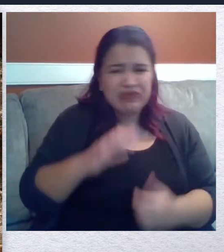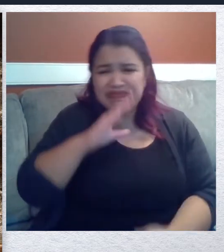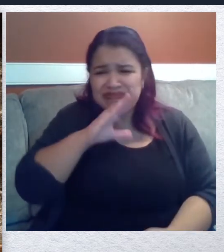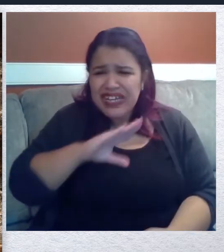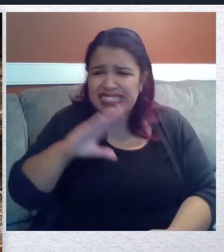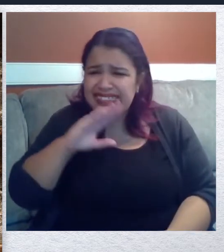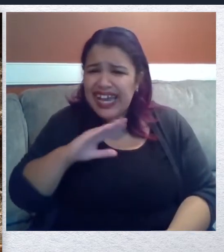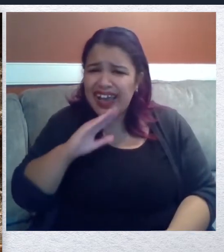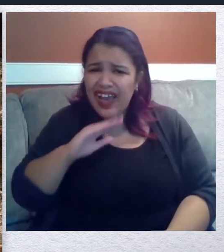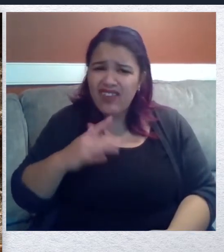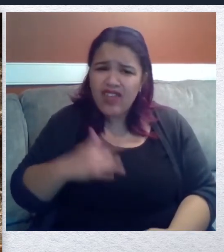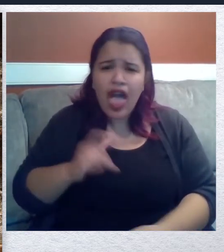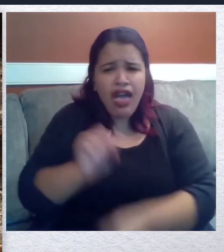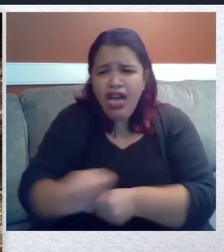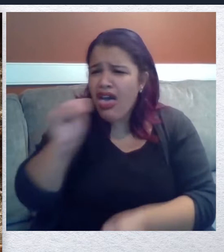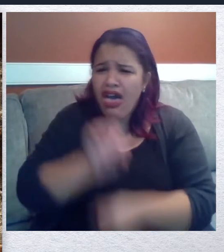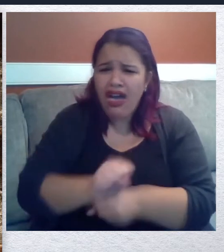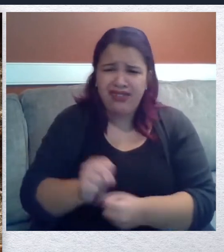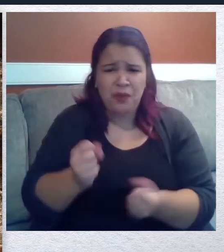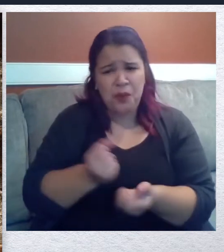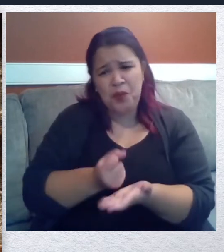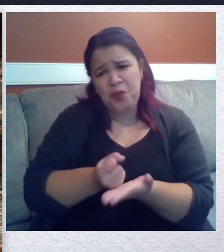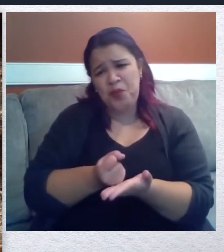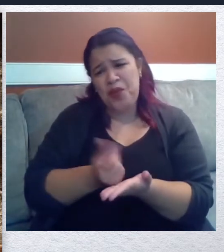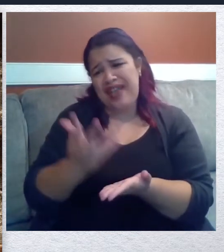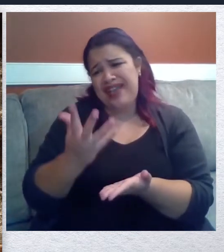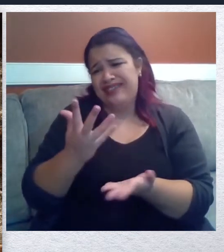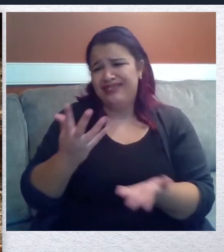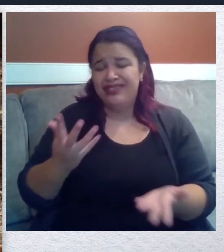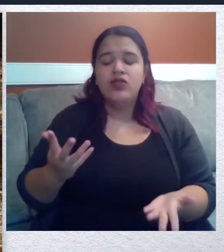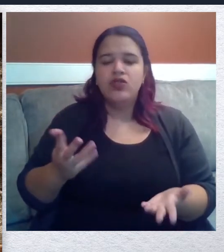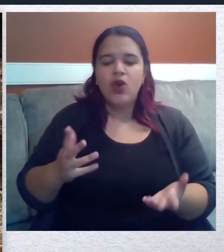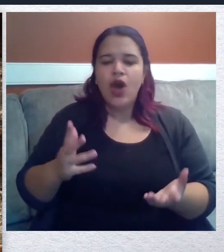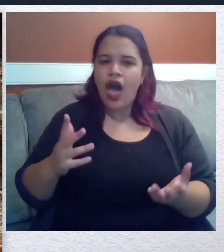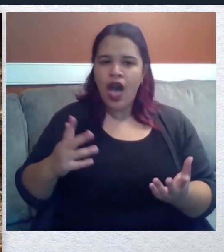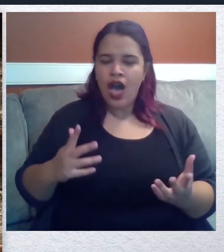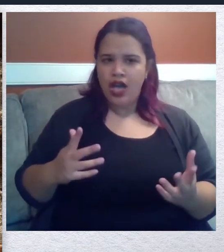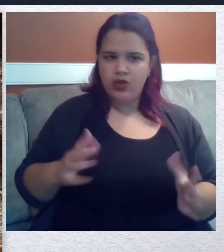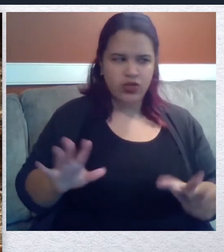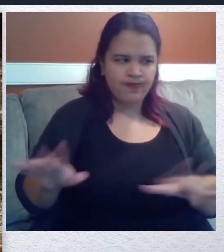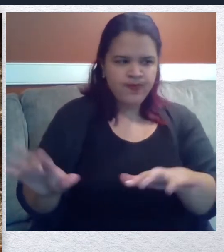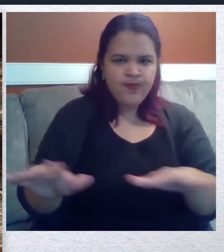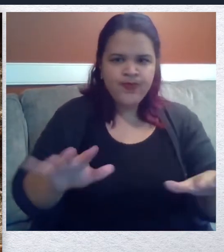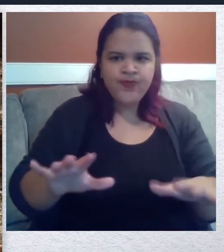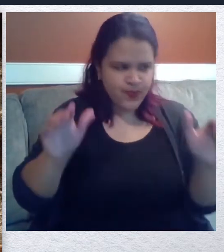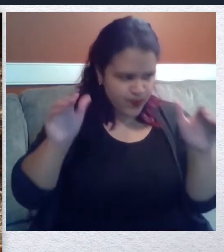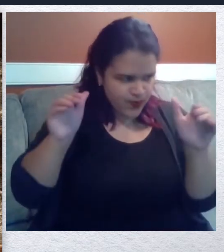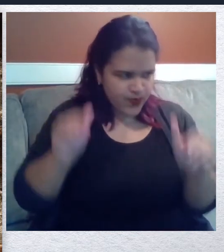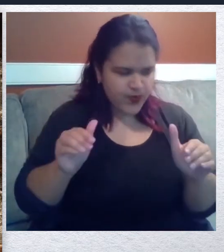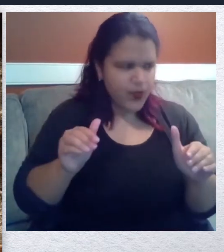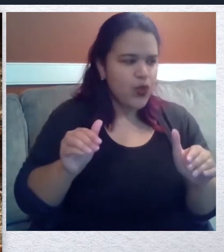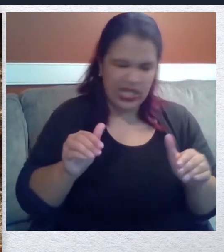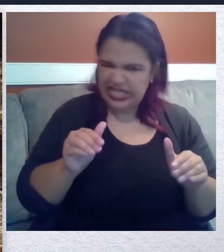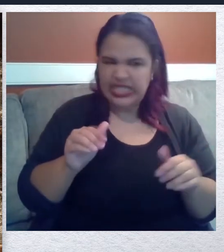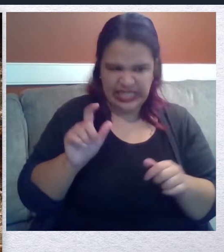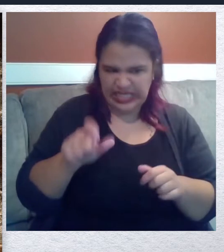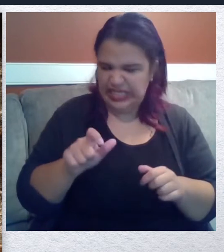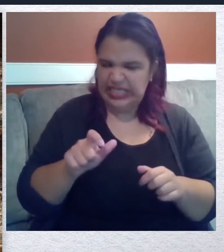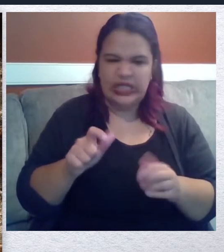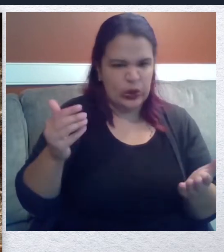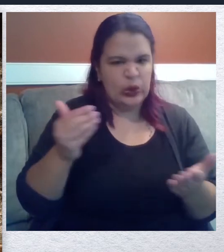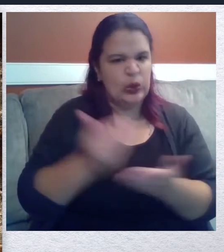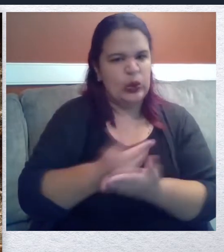I realized I needed to quickly gather the group to refocus. We needed to work together to develop a new plan to